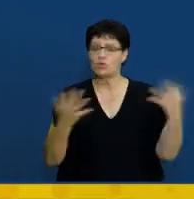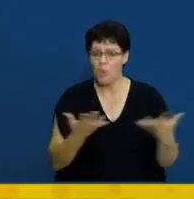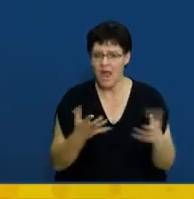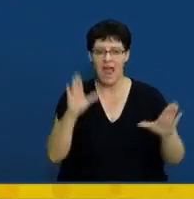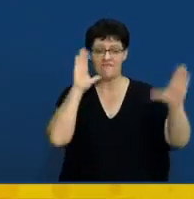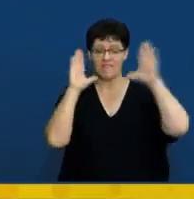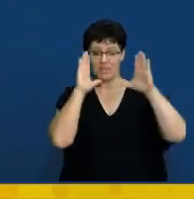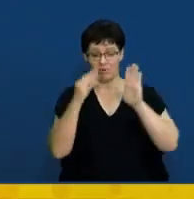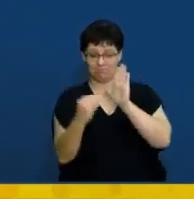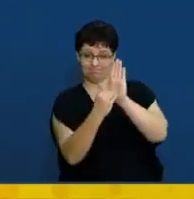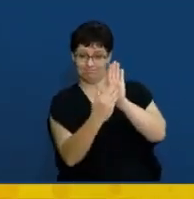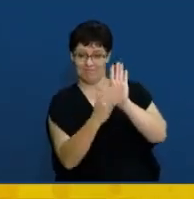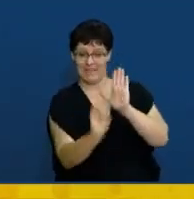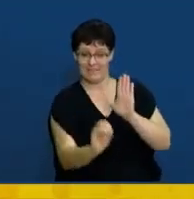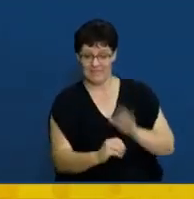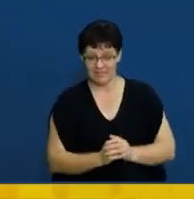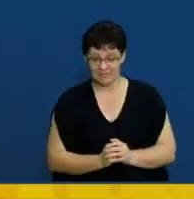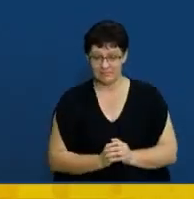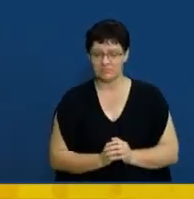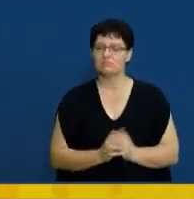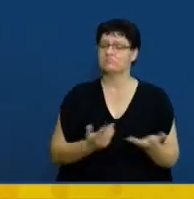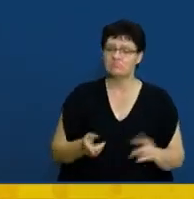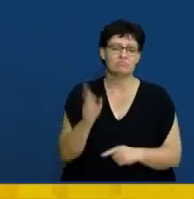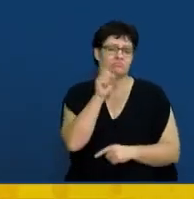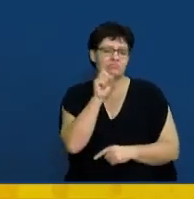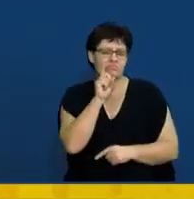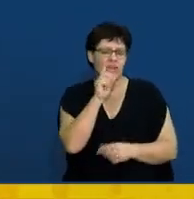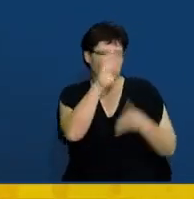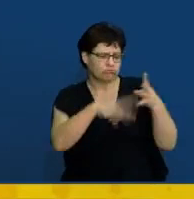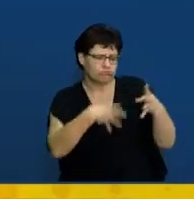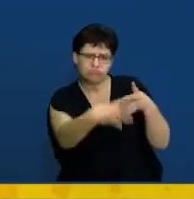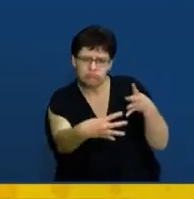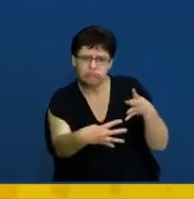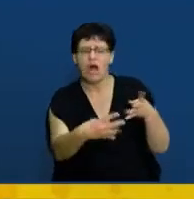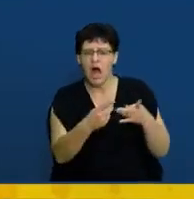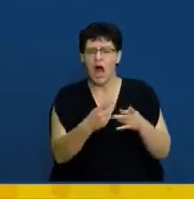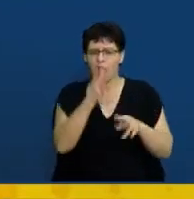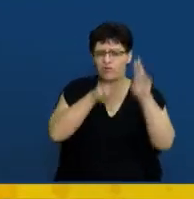the show on Facebook. To check out more revision schedules, please go to